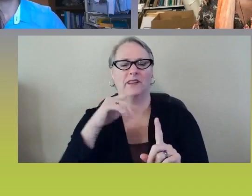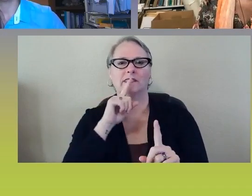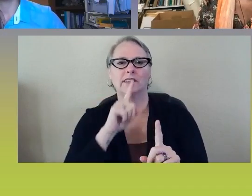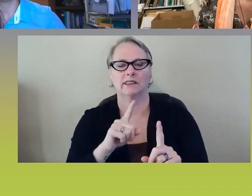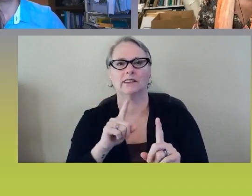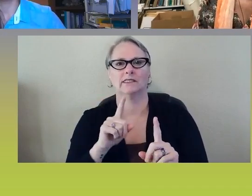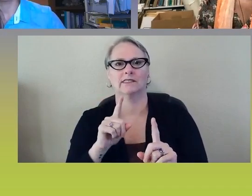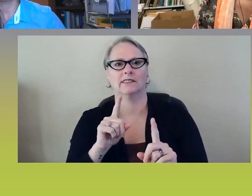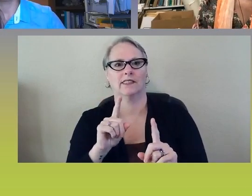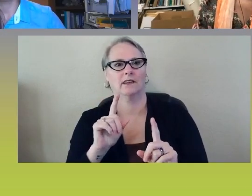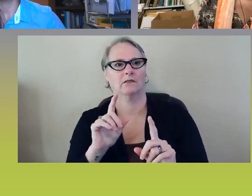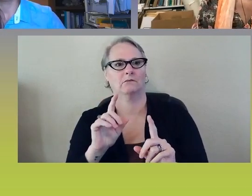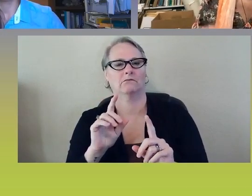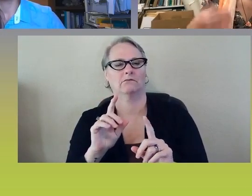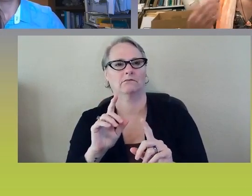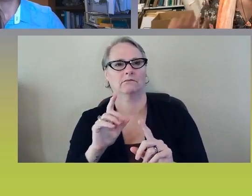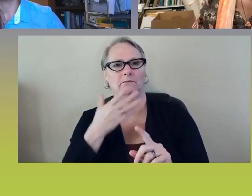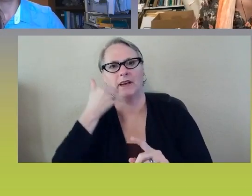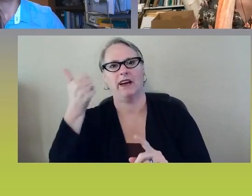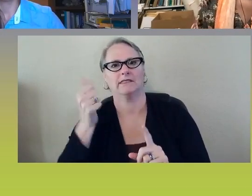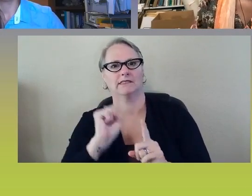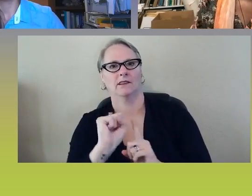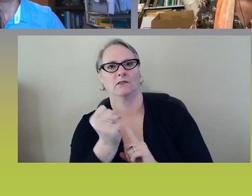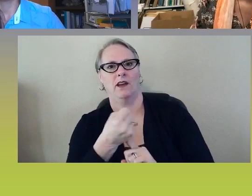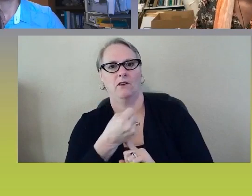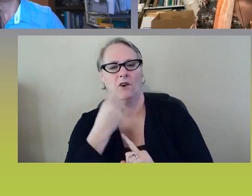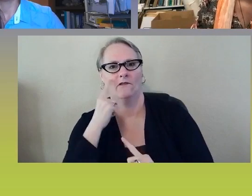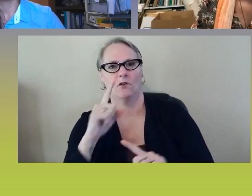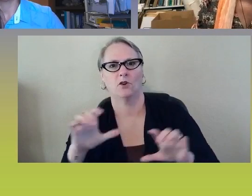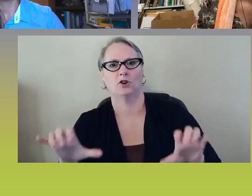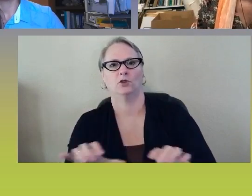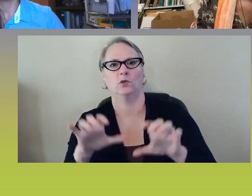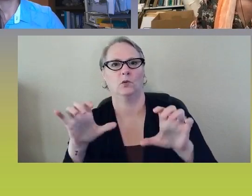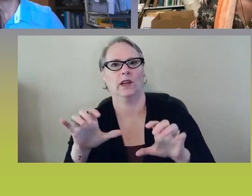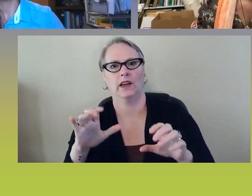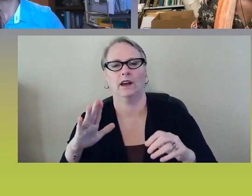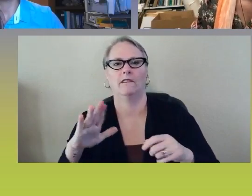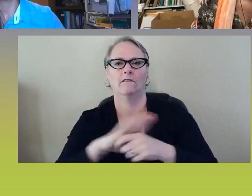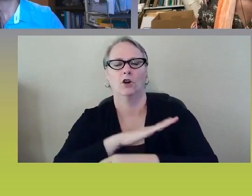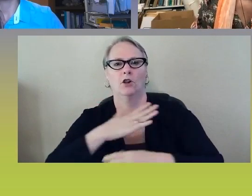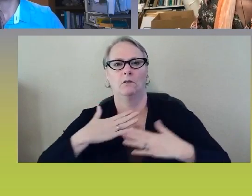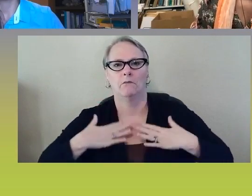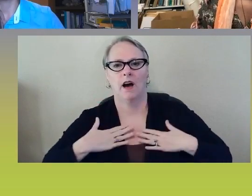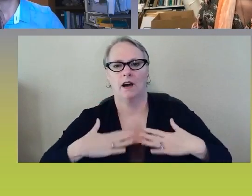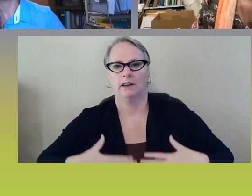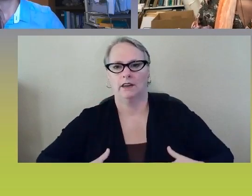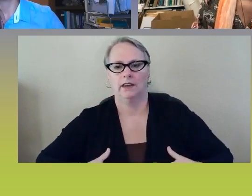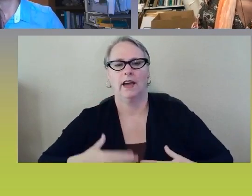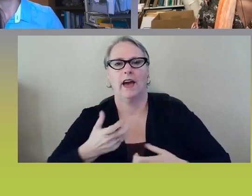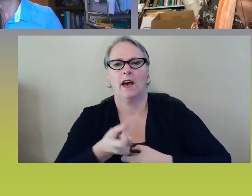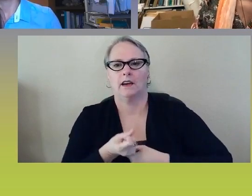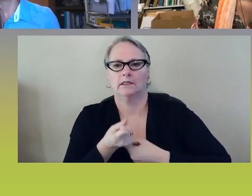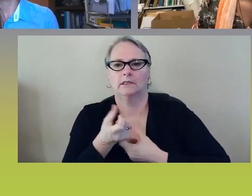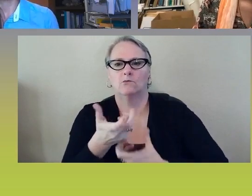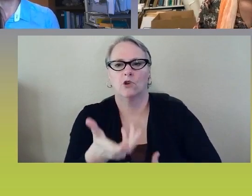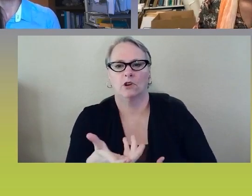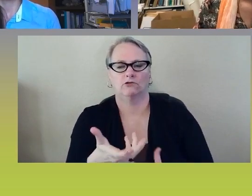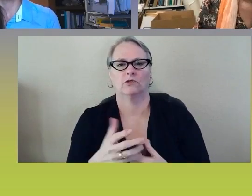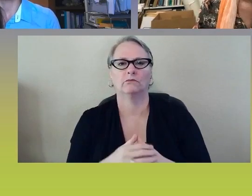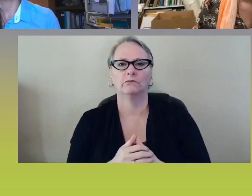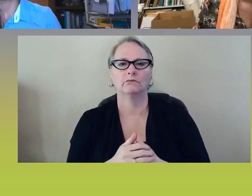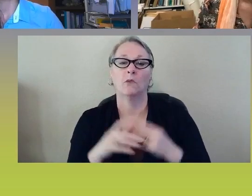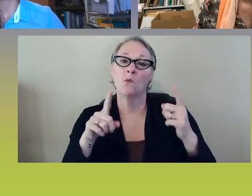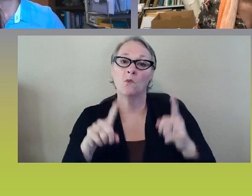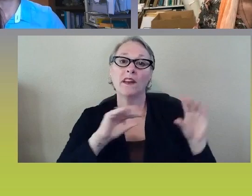for doing many, many things, especially with full body expression. So when I moved to the US,